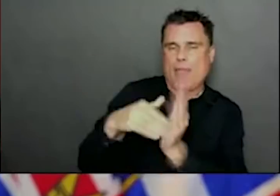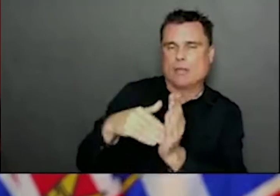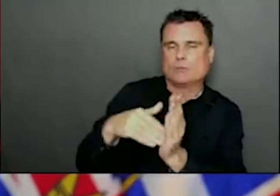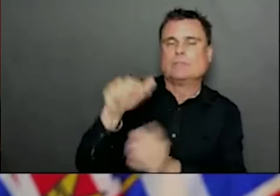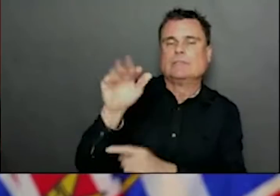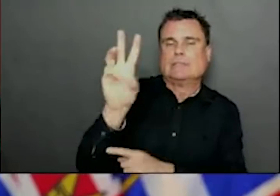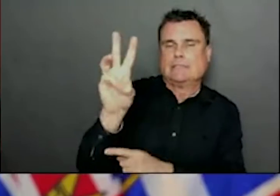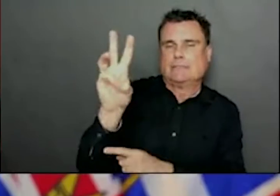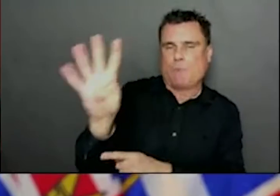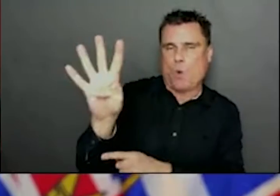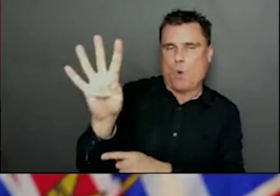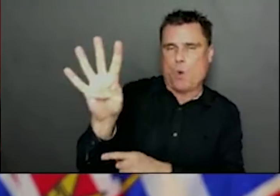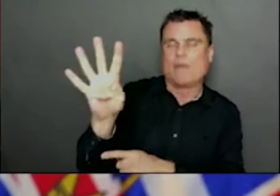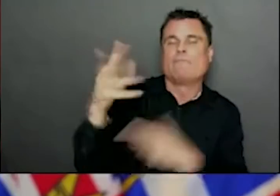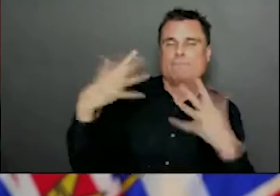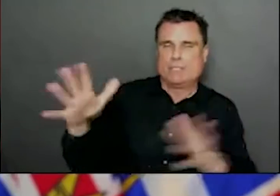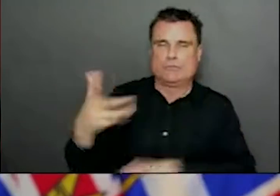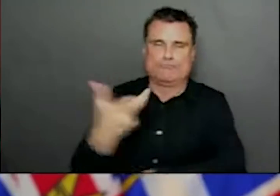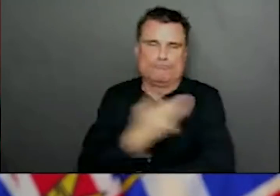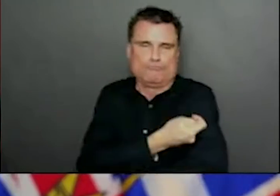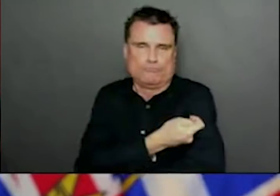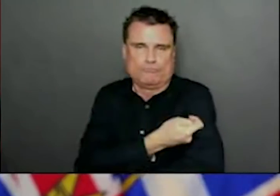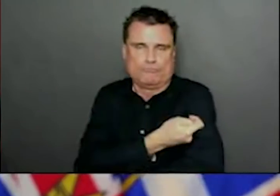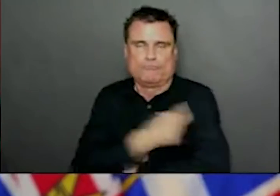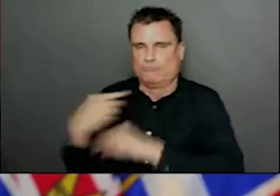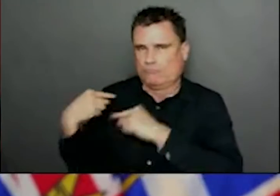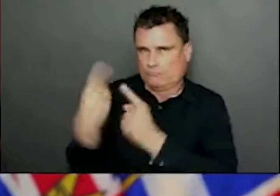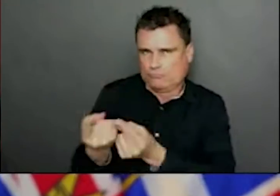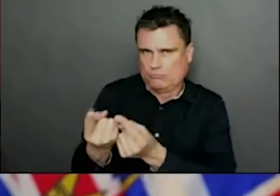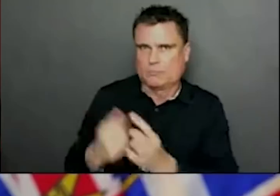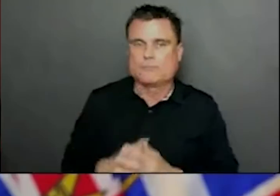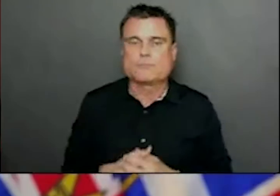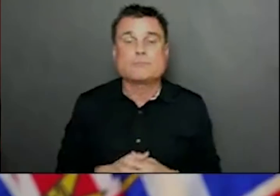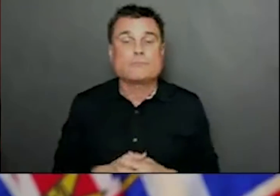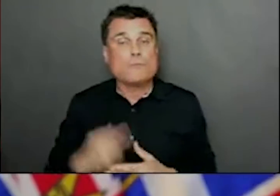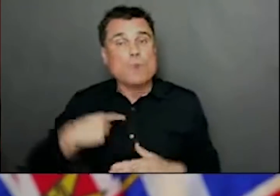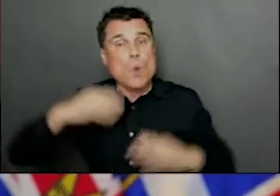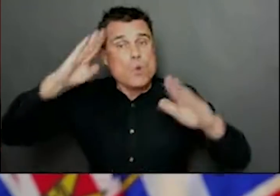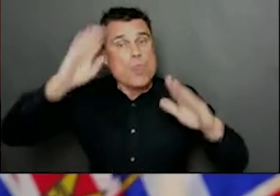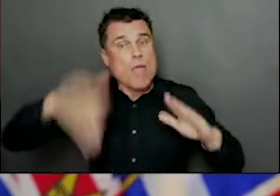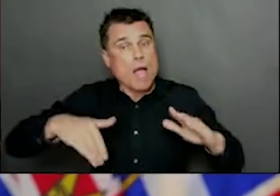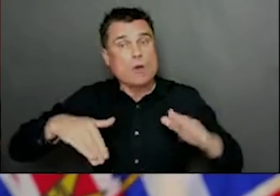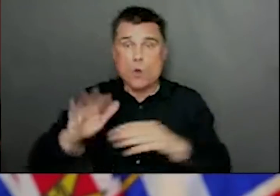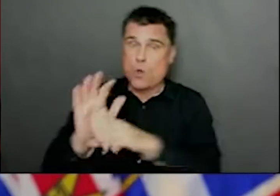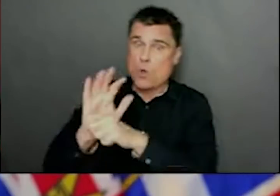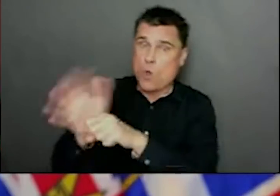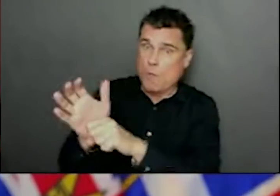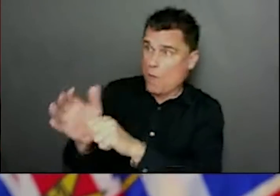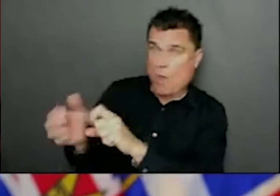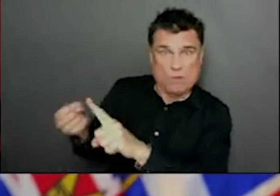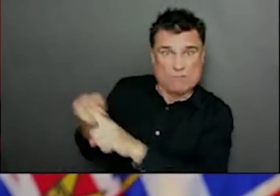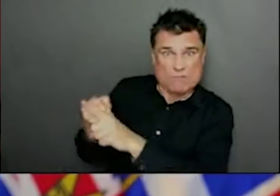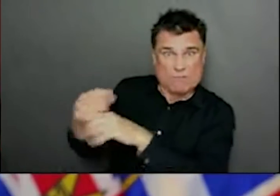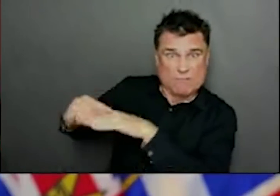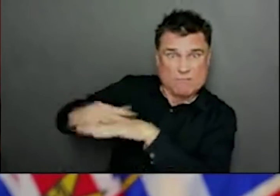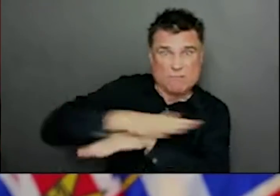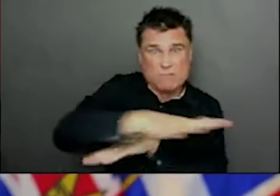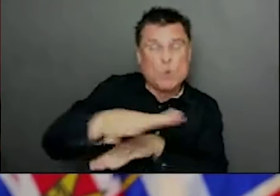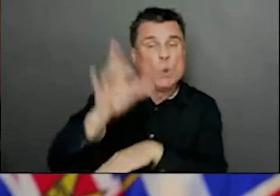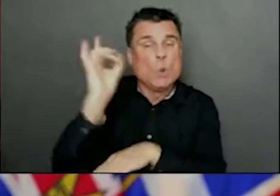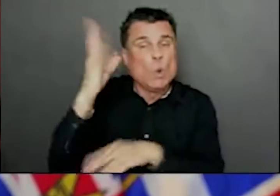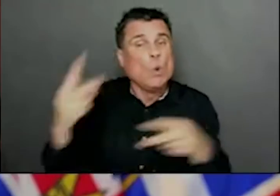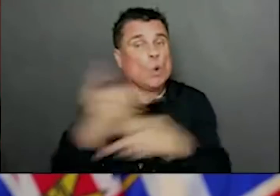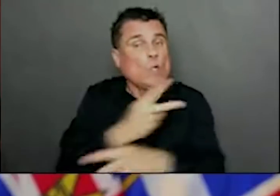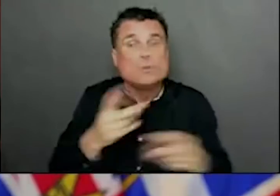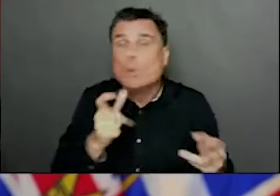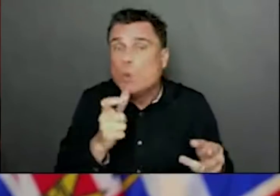burden of COVID-19 has been particularly heavy on our seniors and elders and those who care for them.